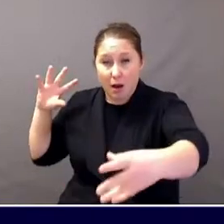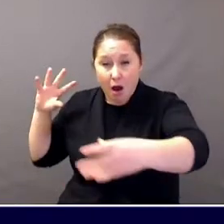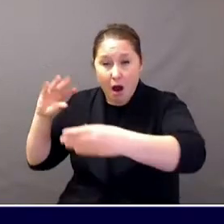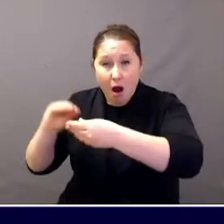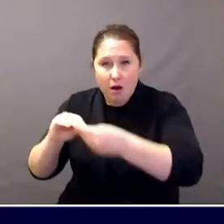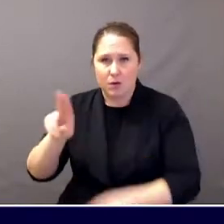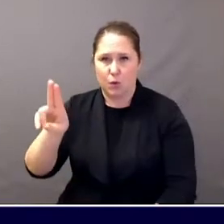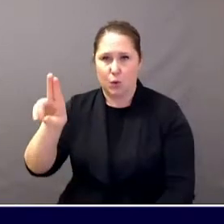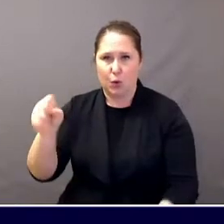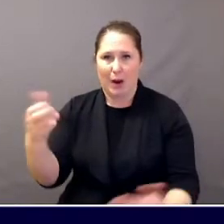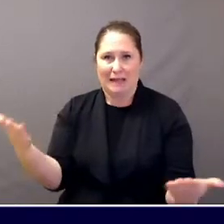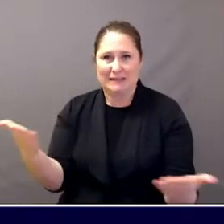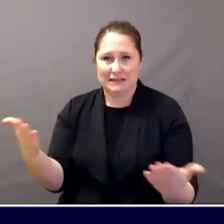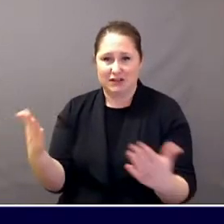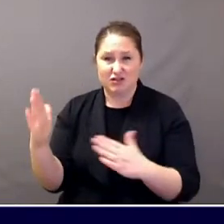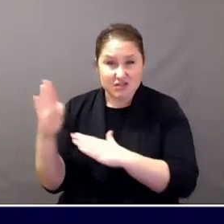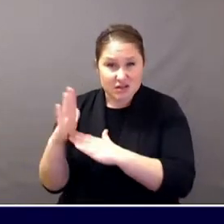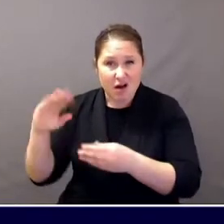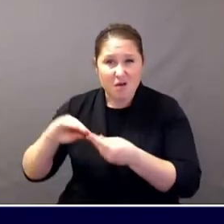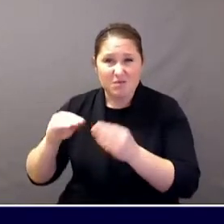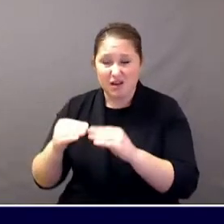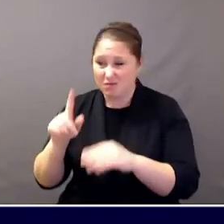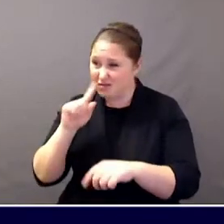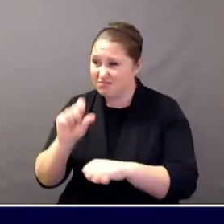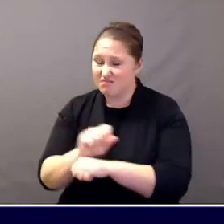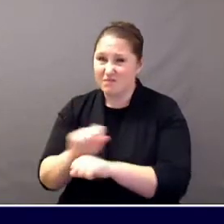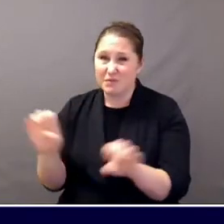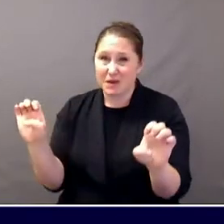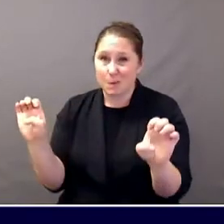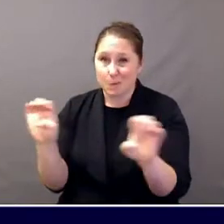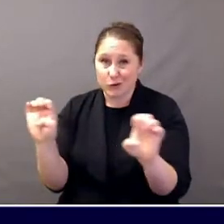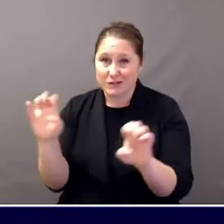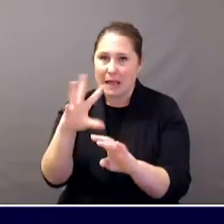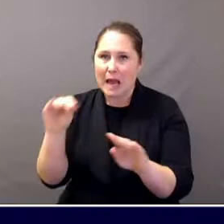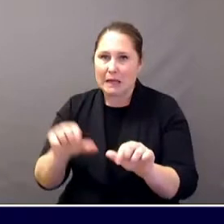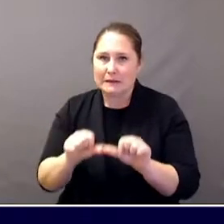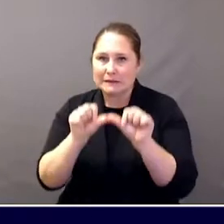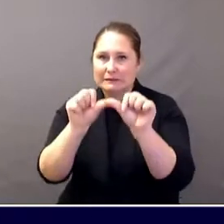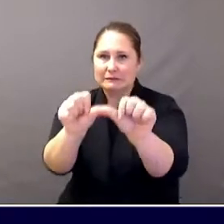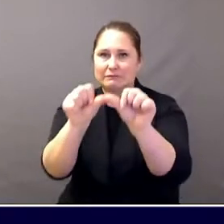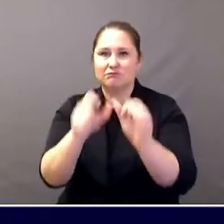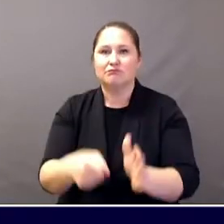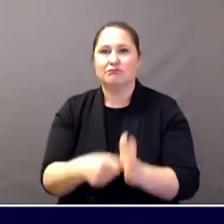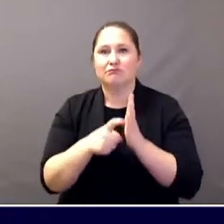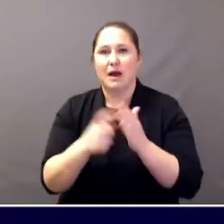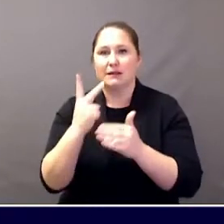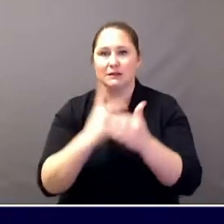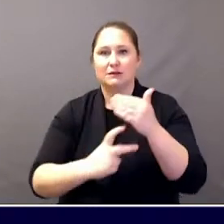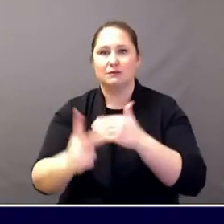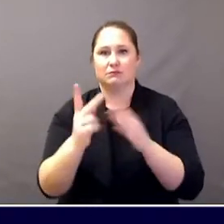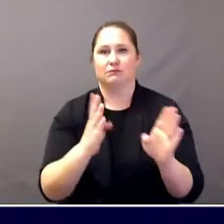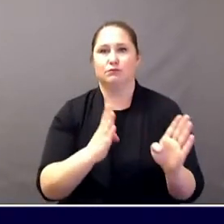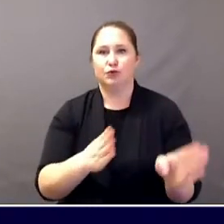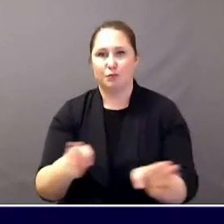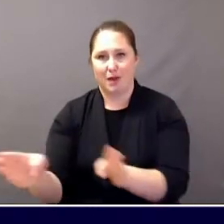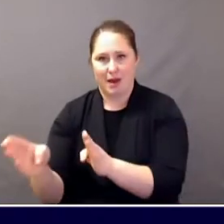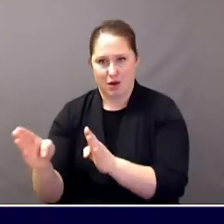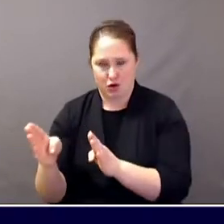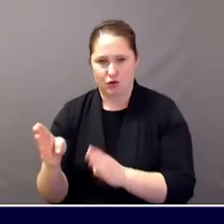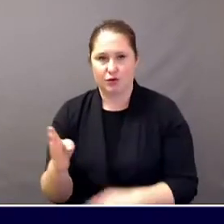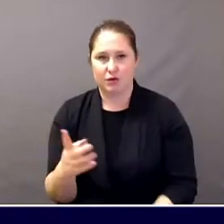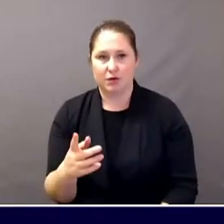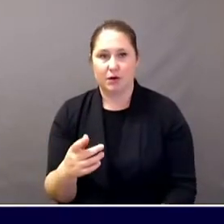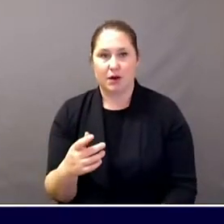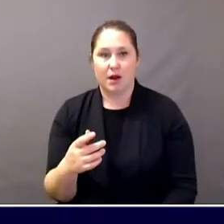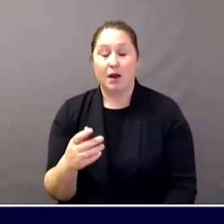States. Yes, that's an emergency, but it's continuing. We have to be prepared for that exigency. We're not avoiding spending